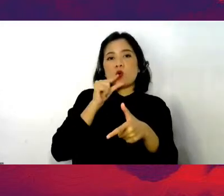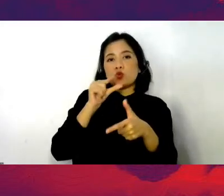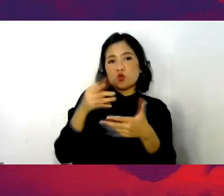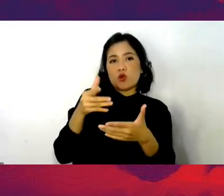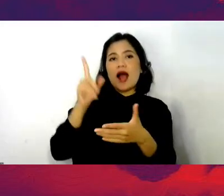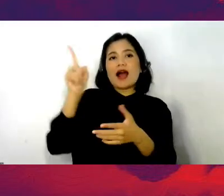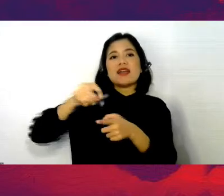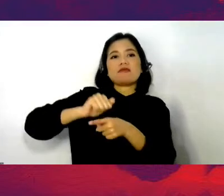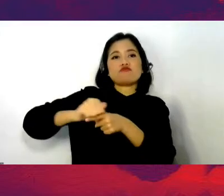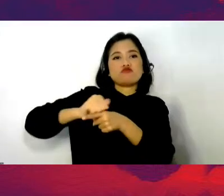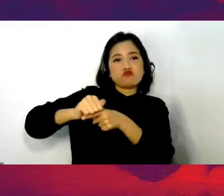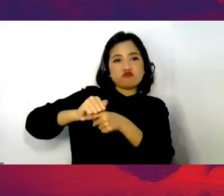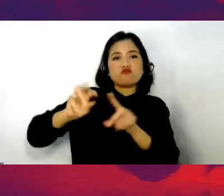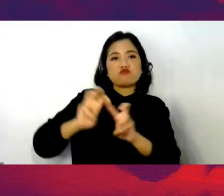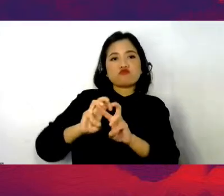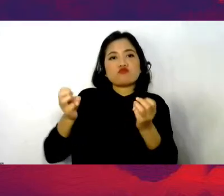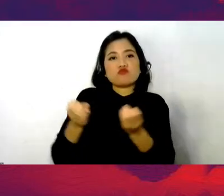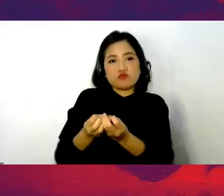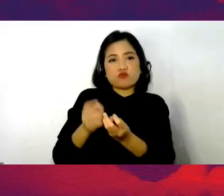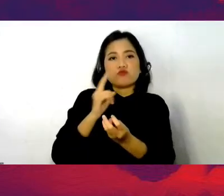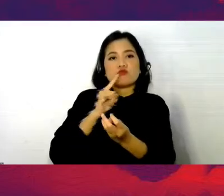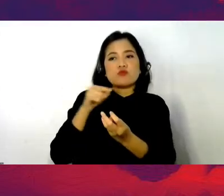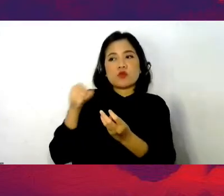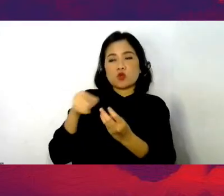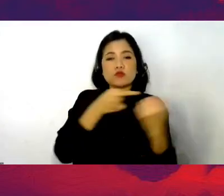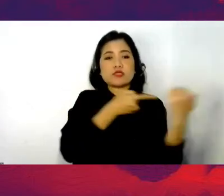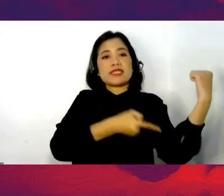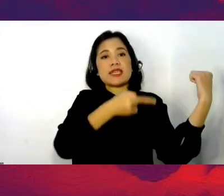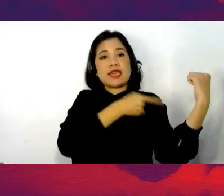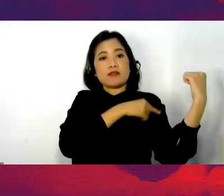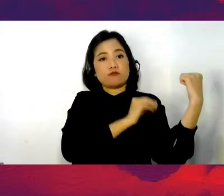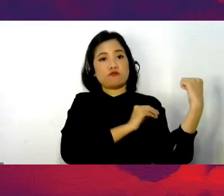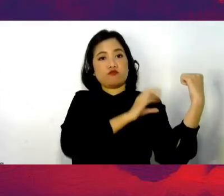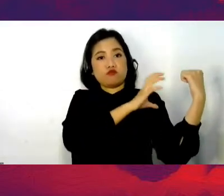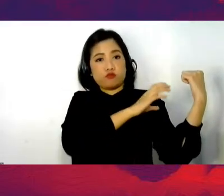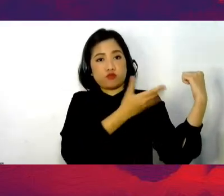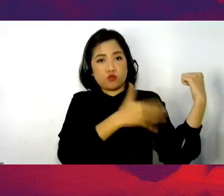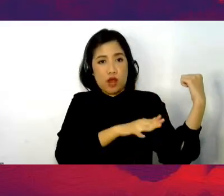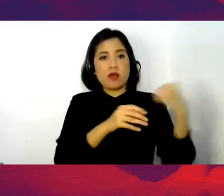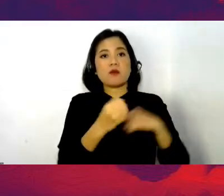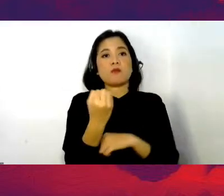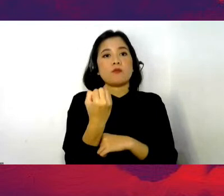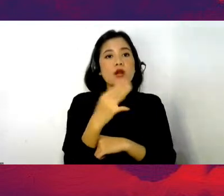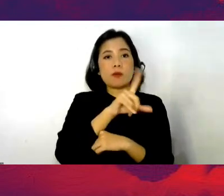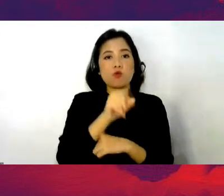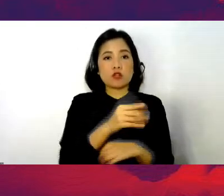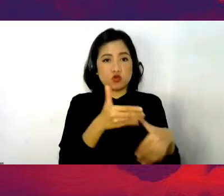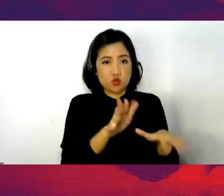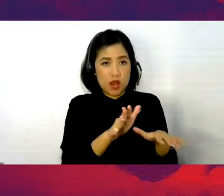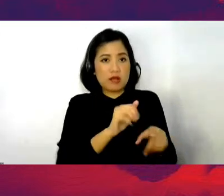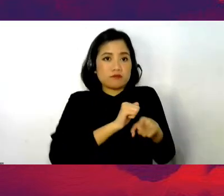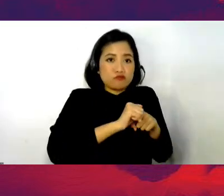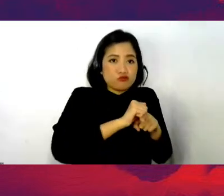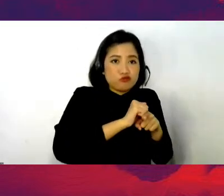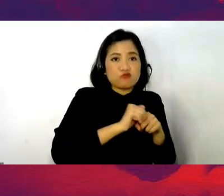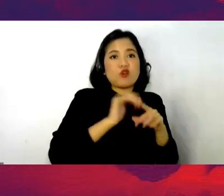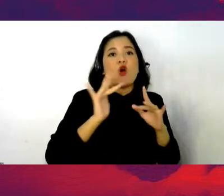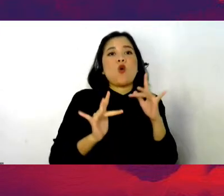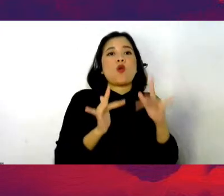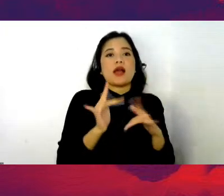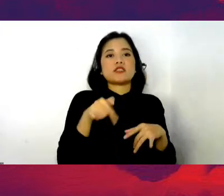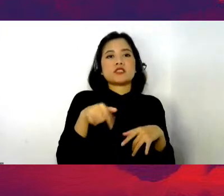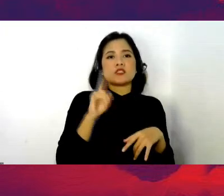to increase their skills. So hopefully after several months of taking those courses online, because we were